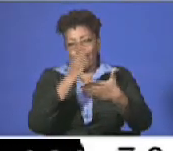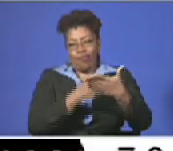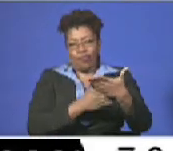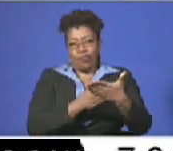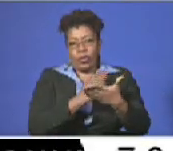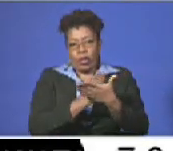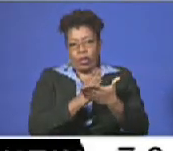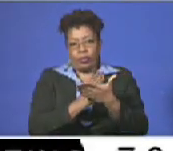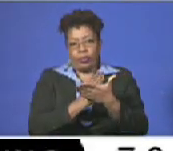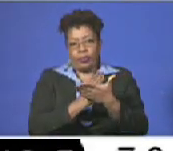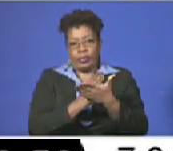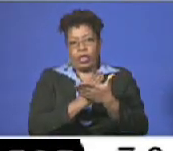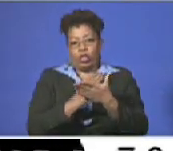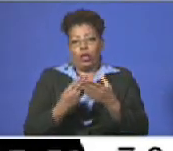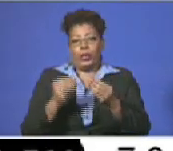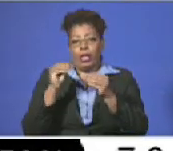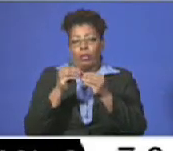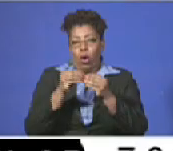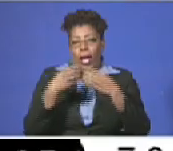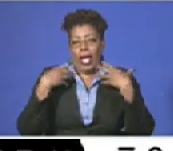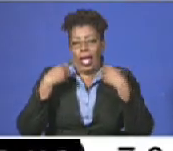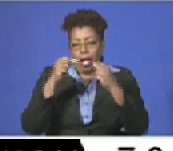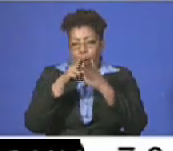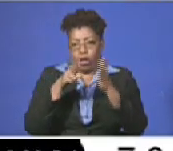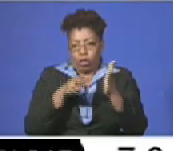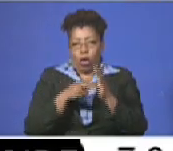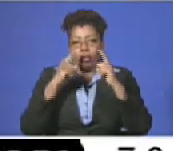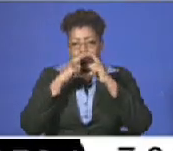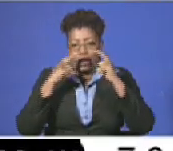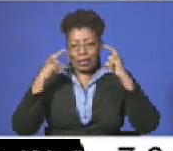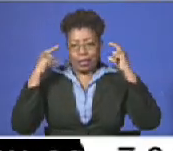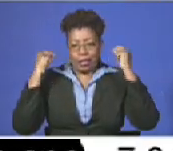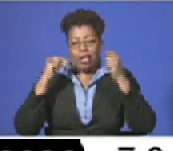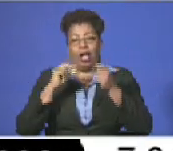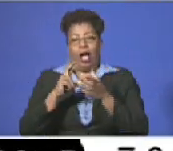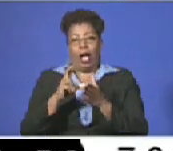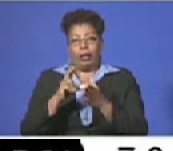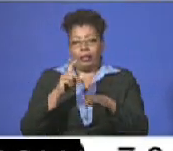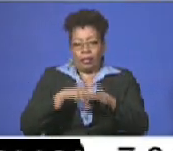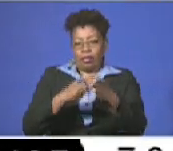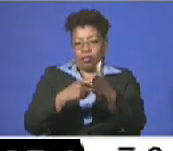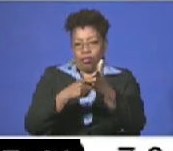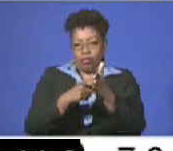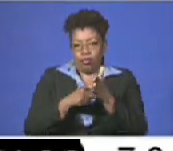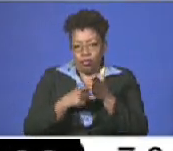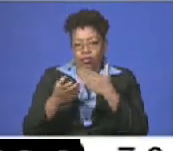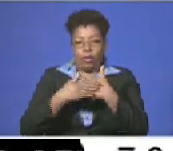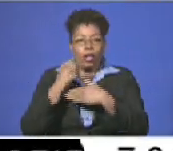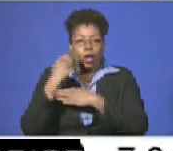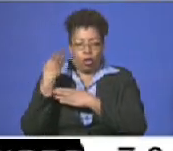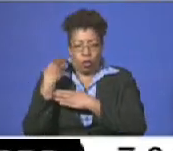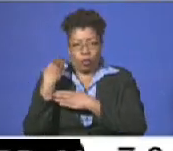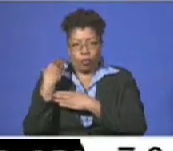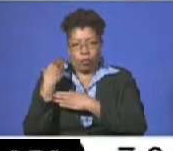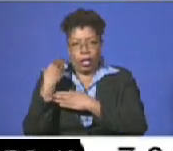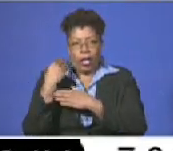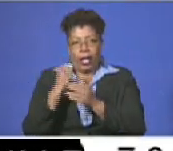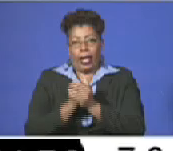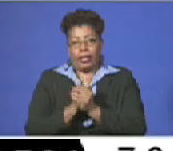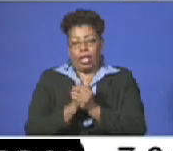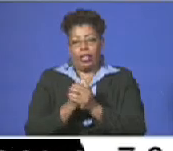like implementing health protocols, including mask wearing, curfews, and lockdowns, have been working, and the world